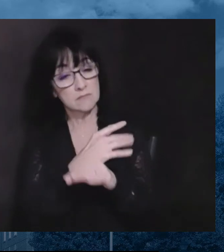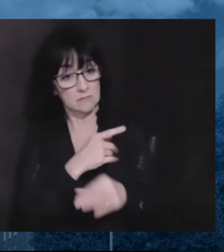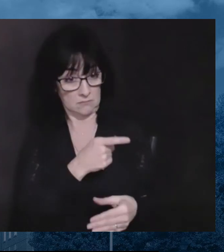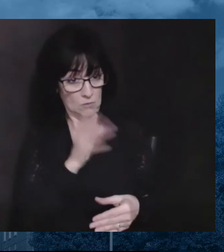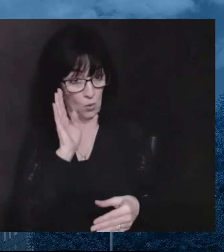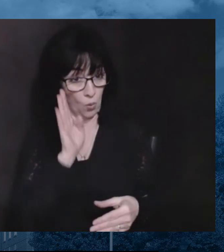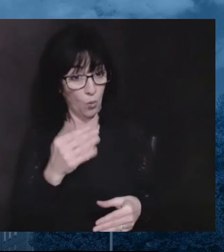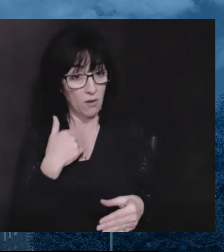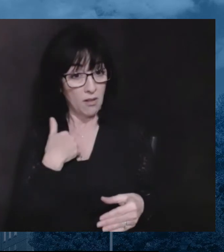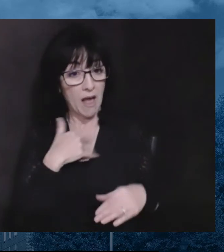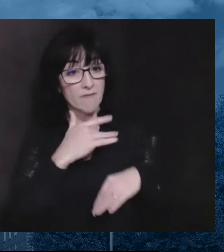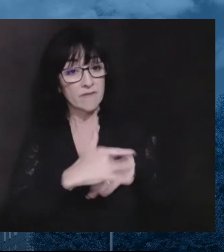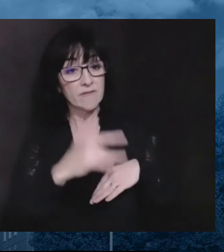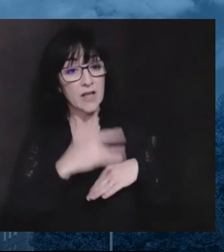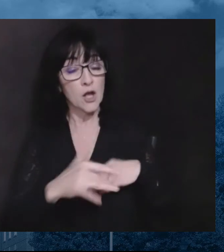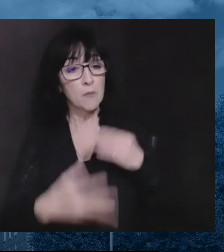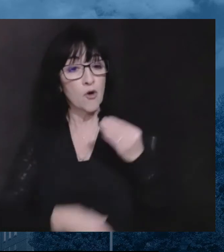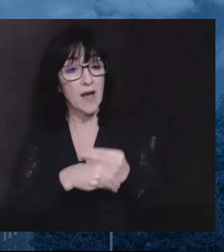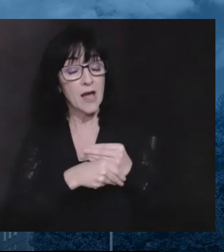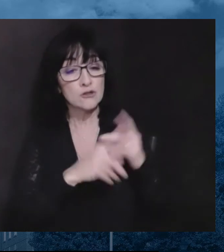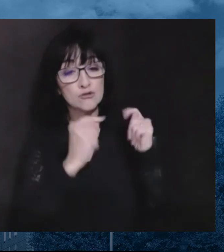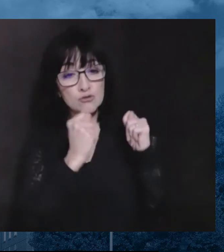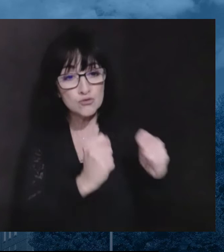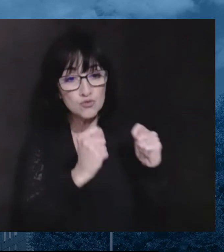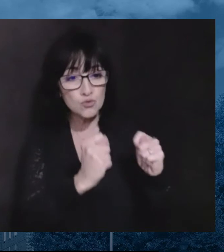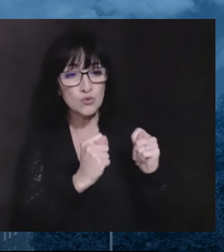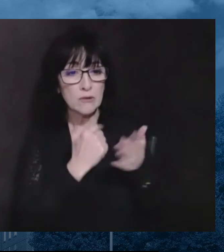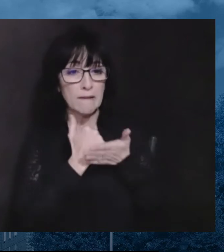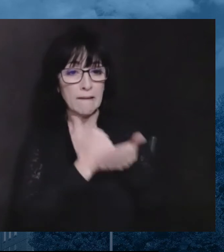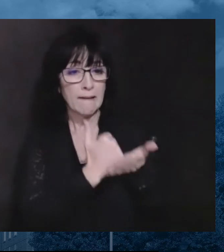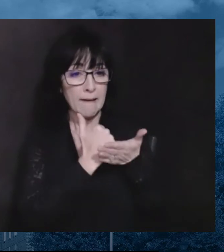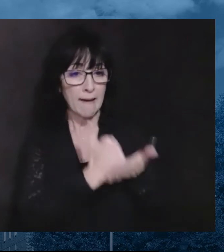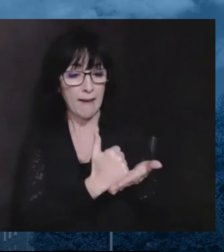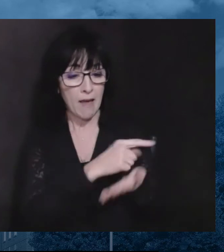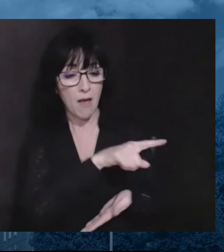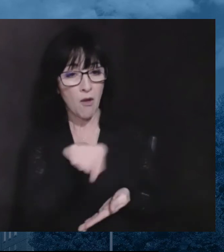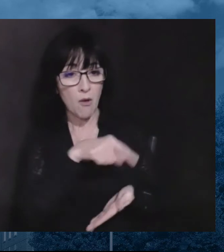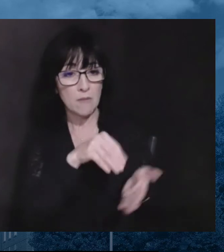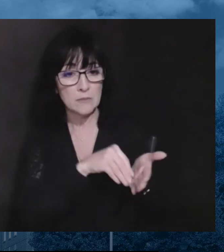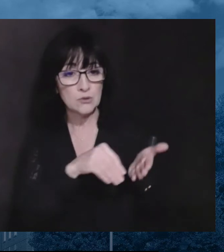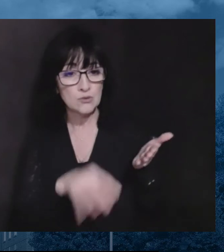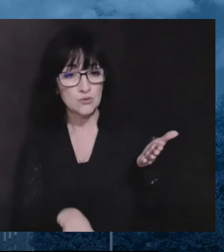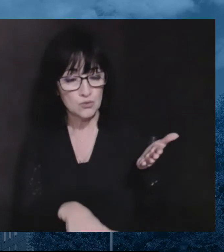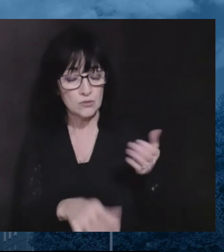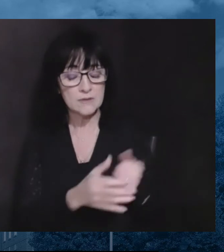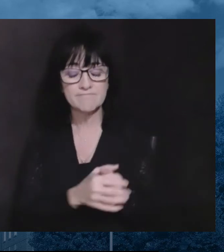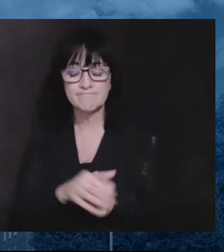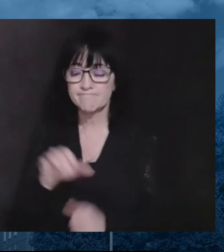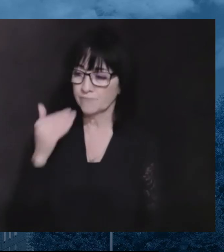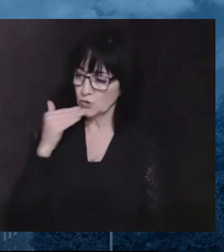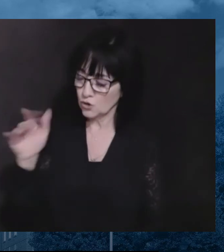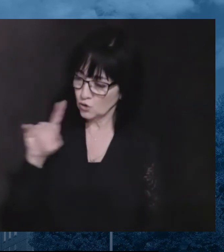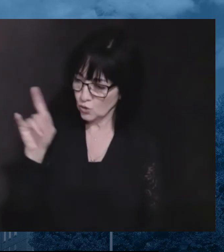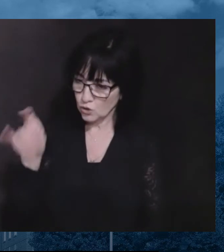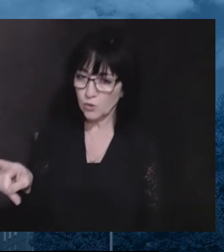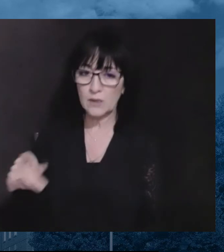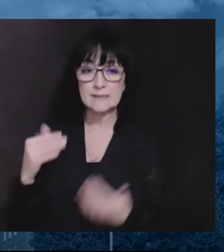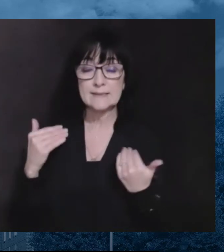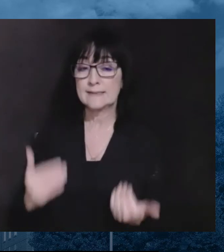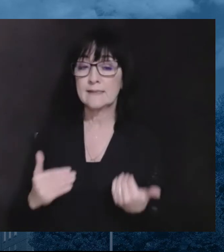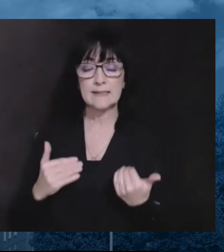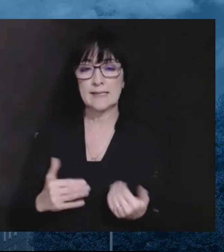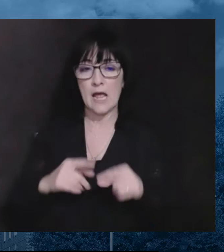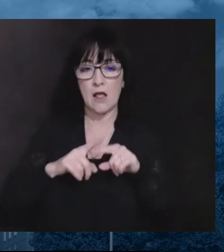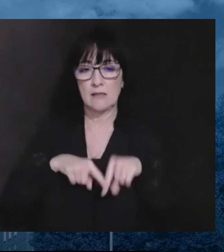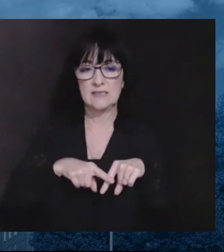that? Nick, that's a good question. At this point, individual schools and school districts may